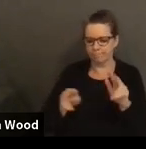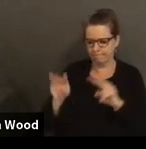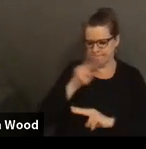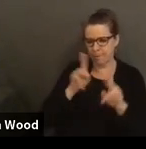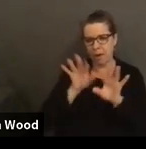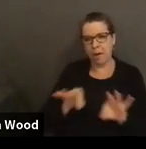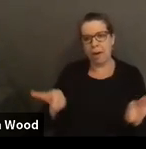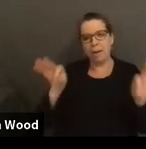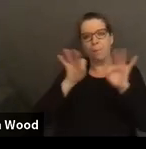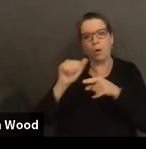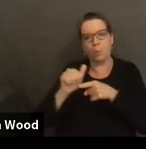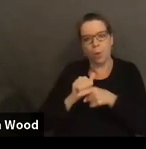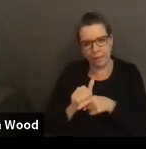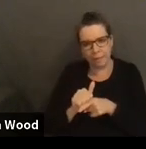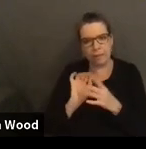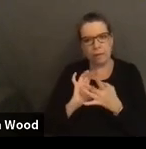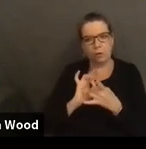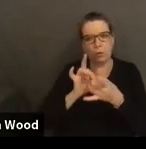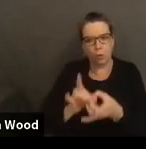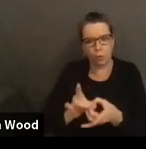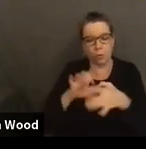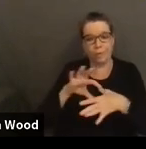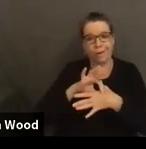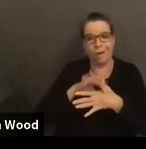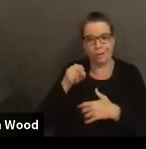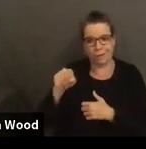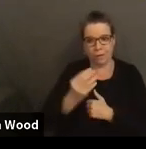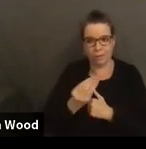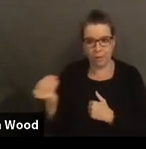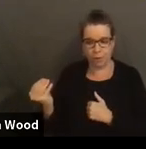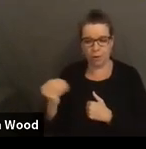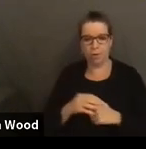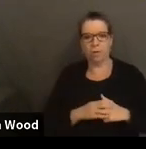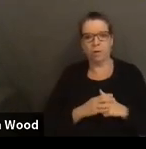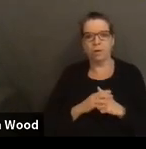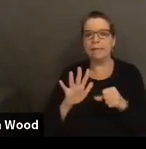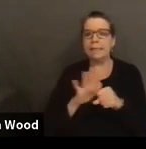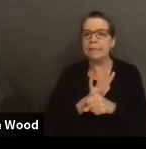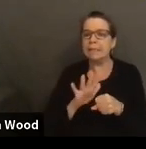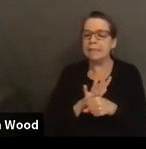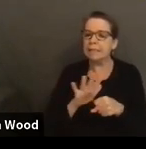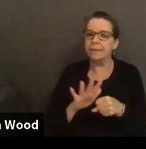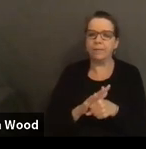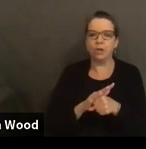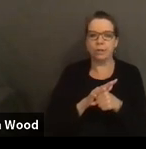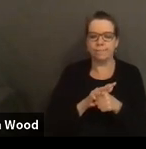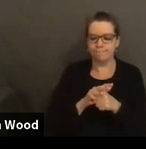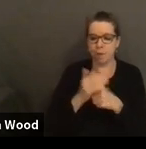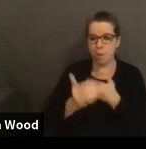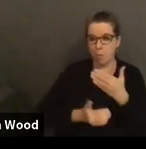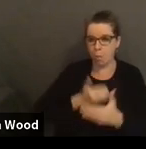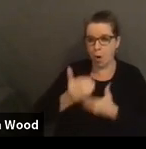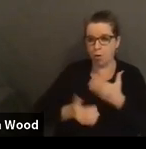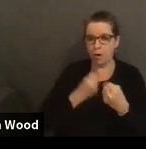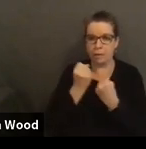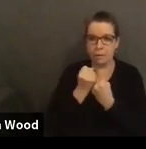important practices that are associated with the content, that there is sufficient progress monitoring, supports for all